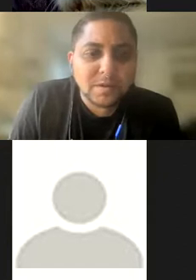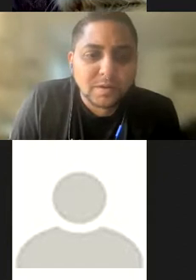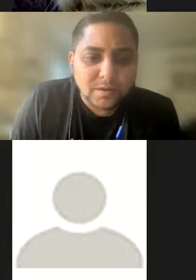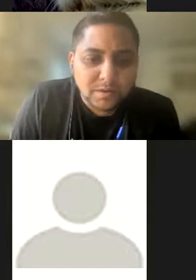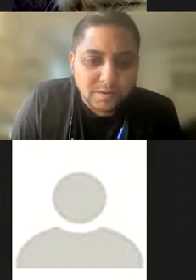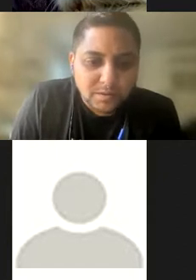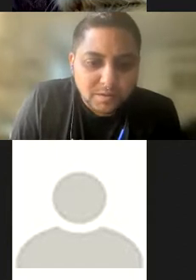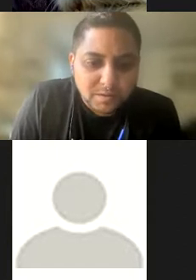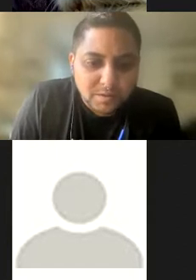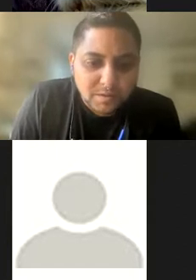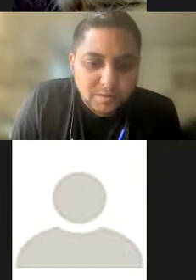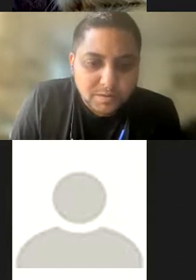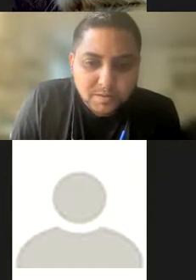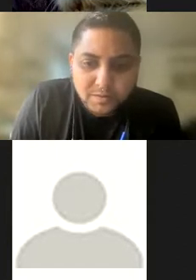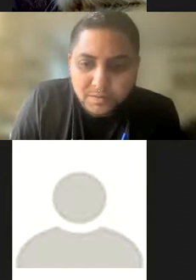Know what I've done.